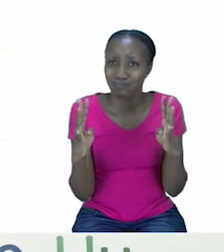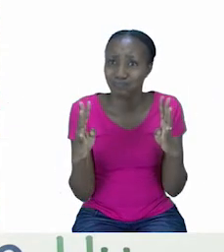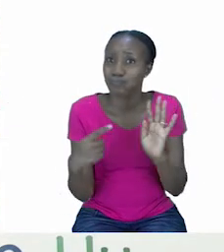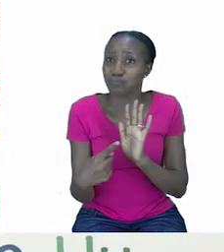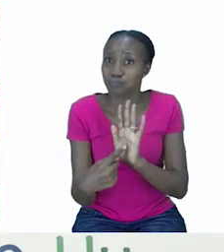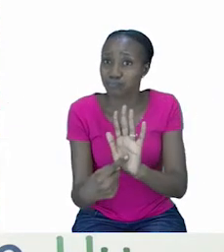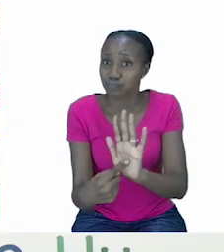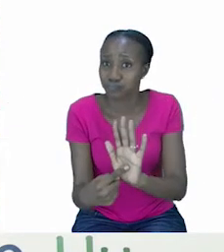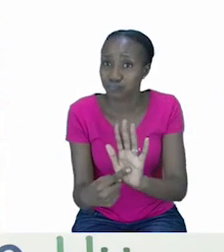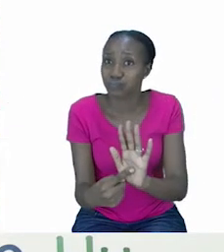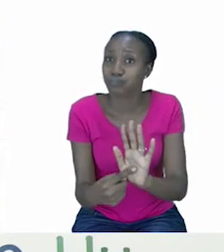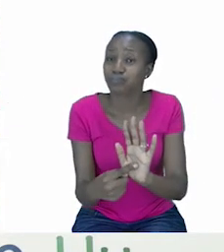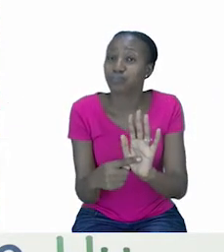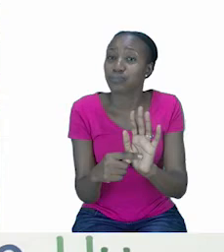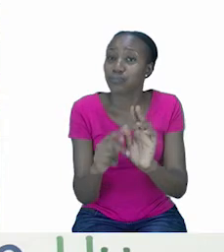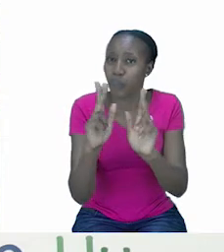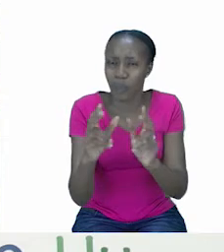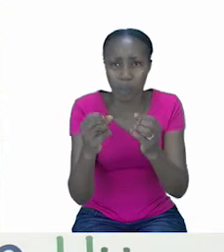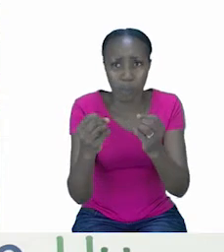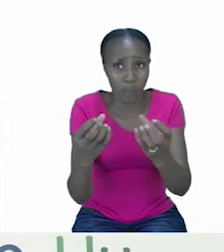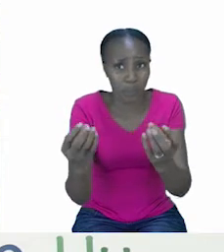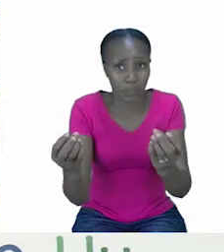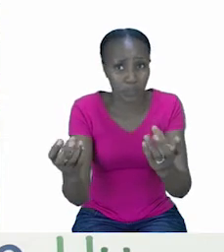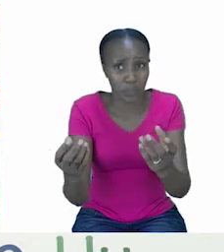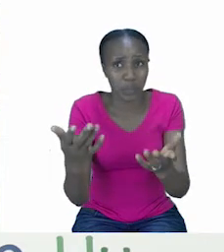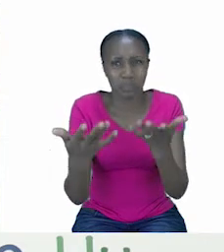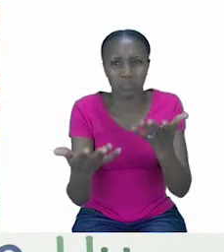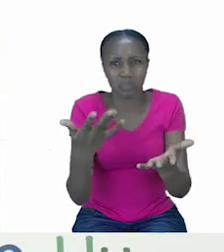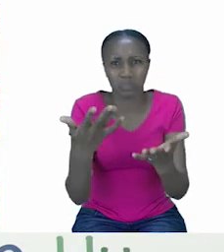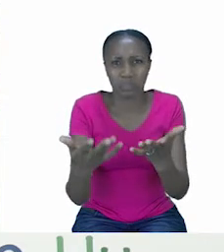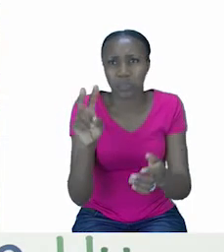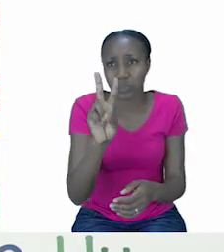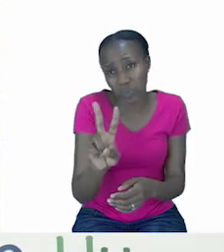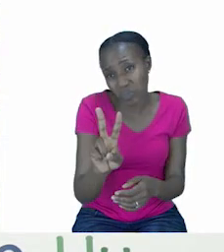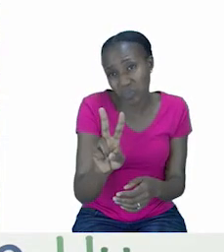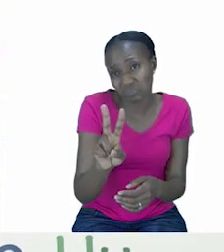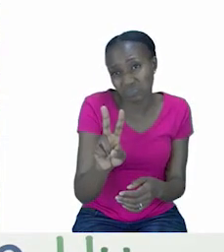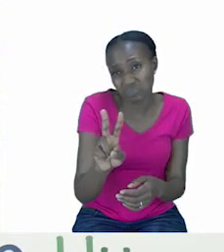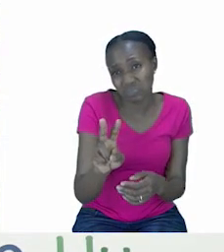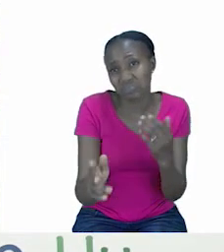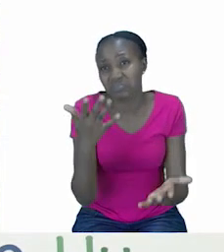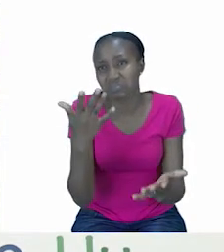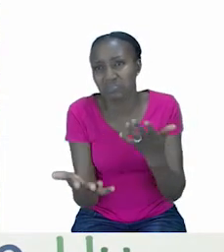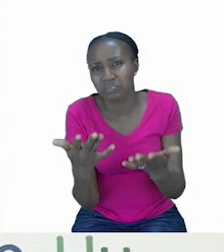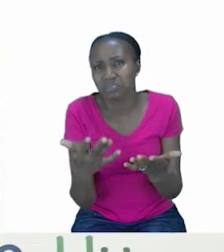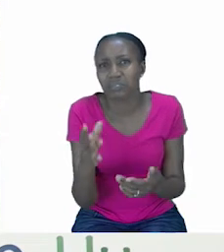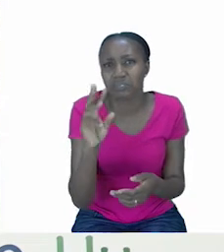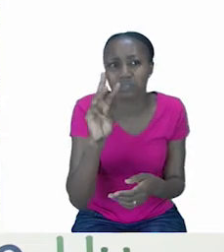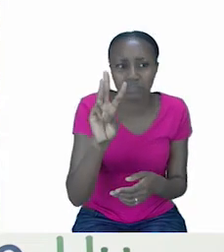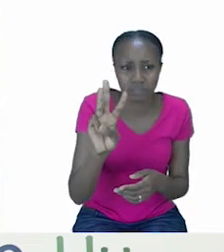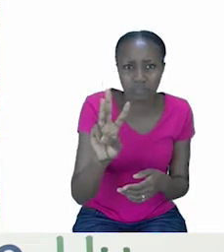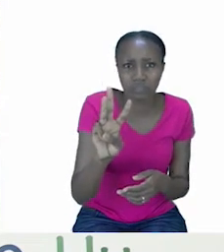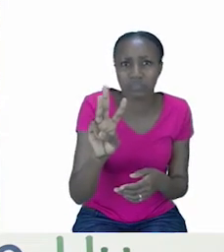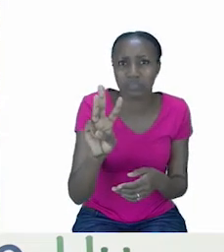of those people, more than one person, maybe they are two or maybe they are three.